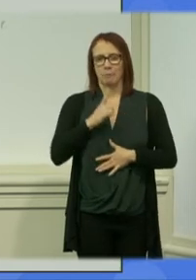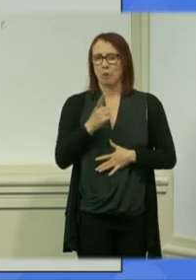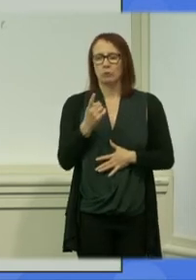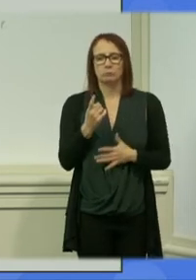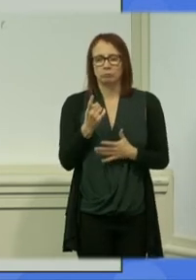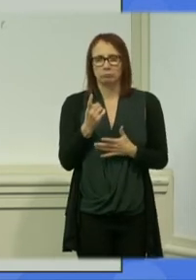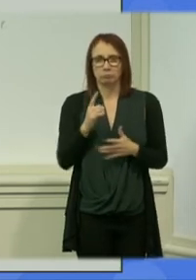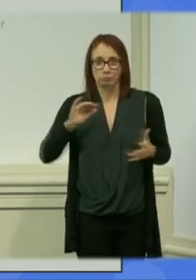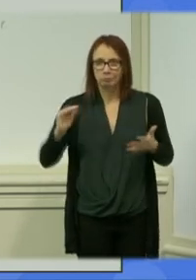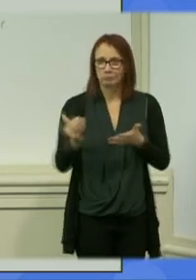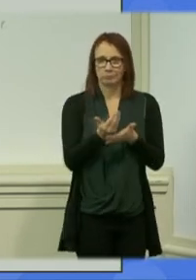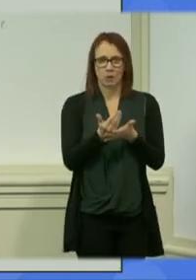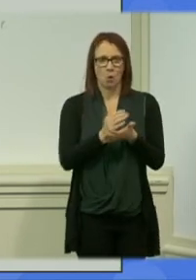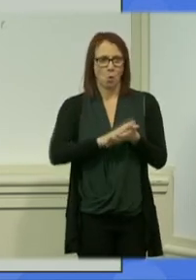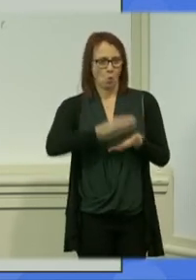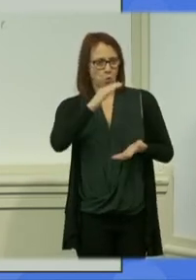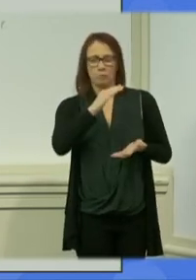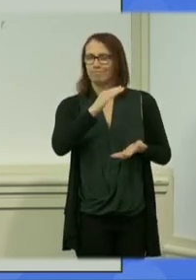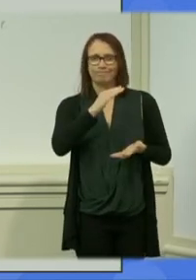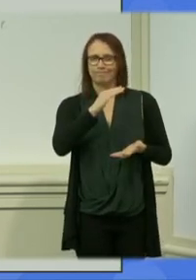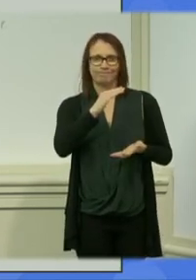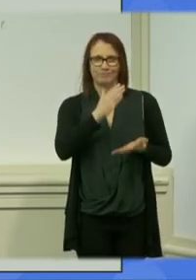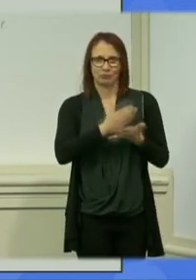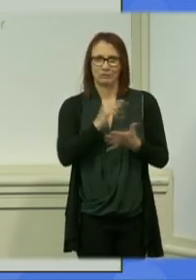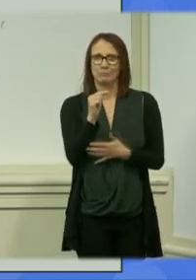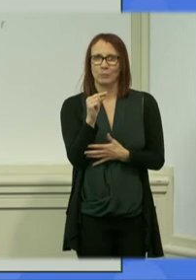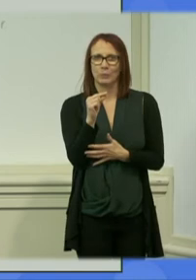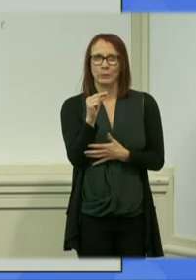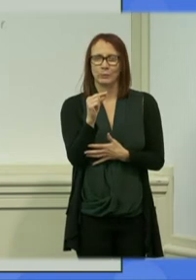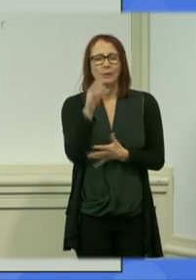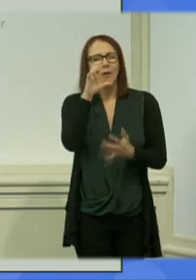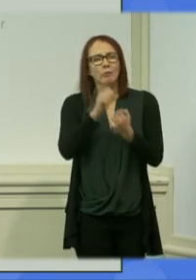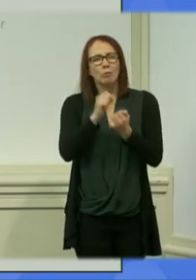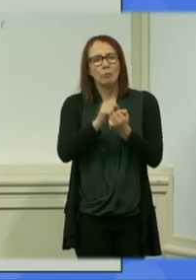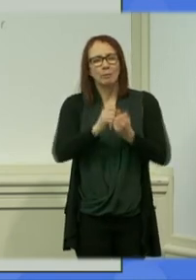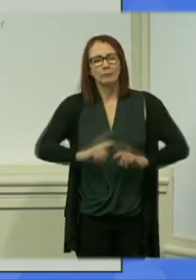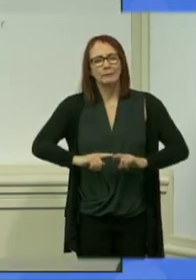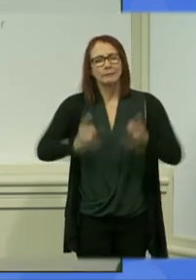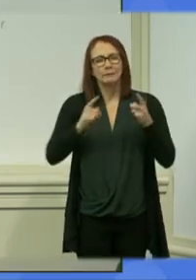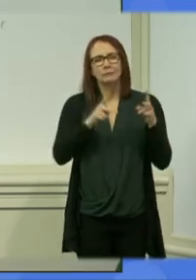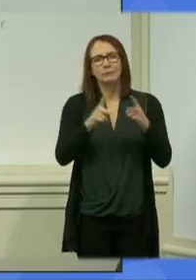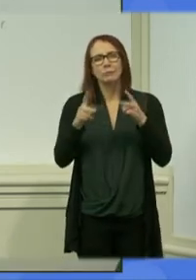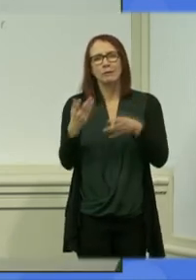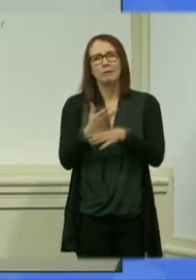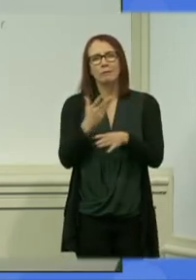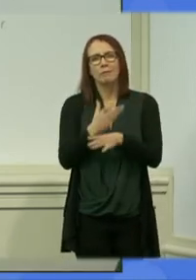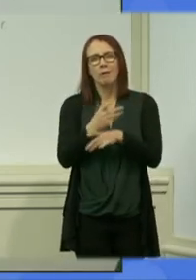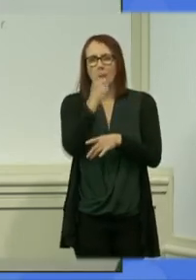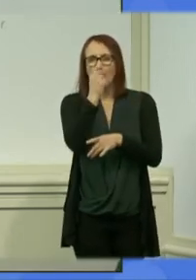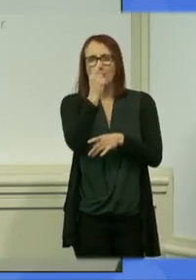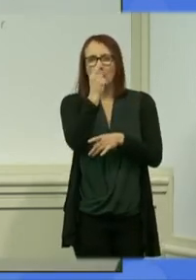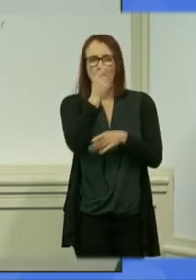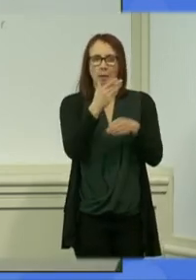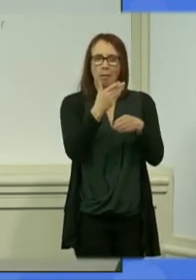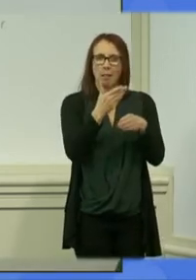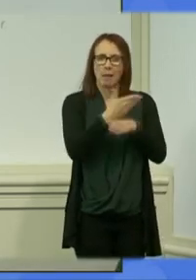have to look at corporation tax, because remember David said a minute ago that there were different ways of working. You could be an employee, you